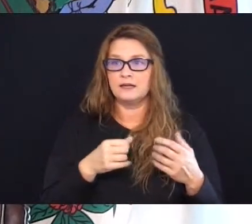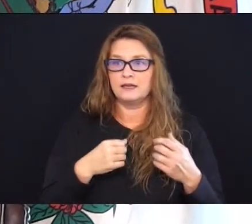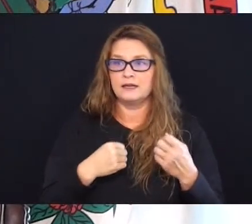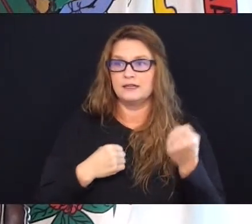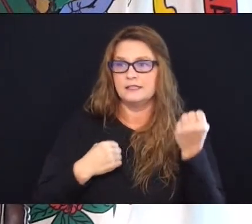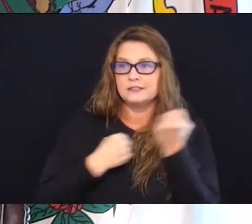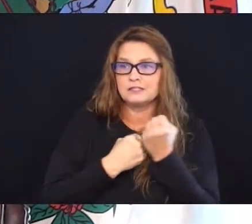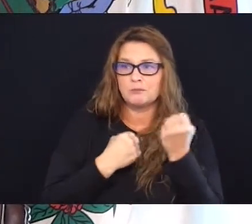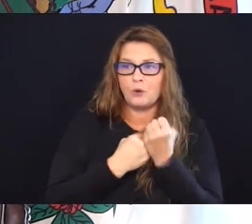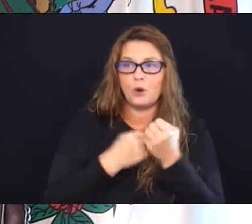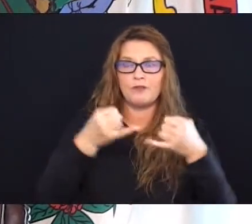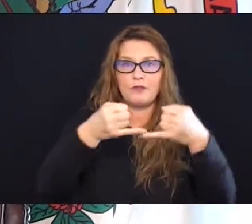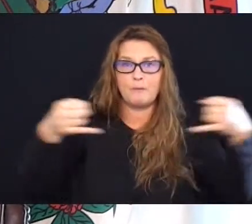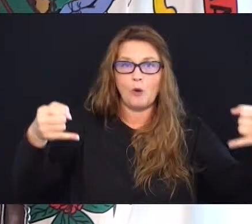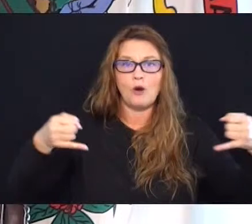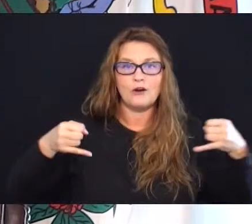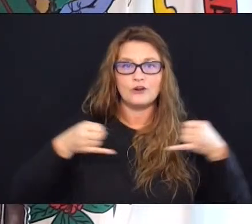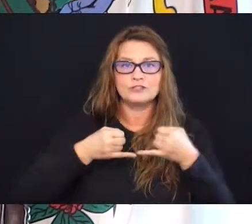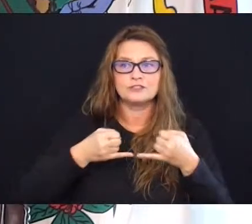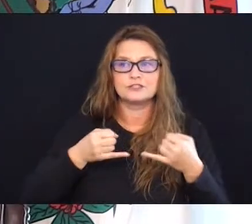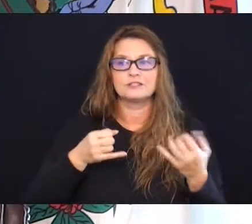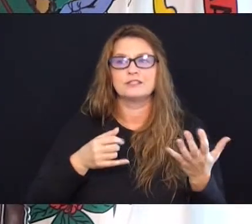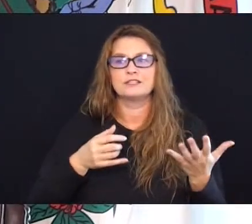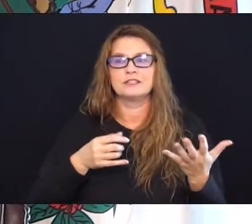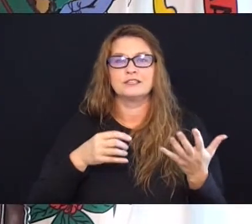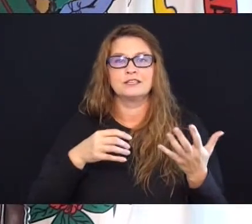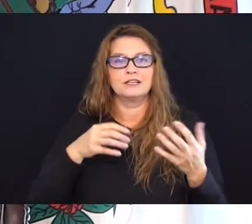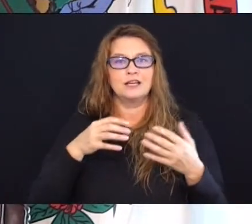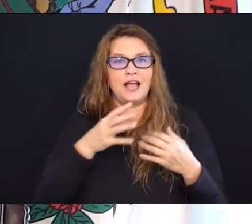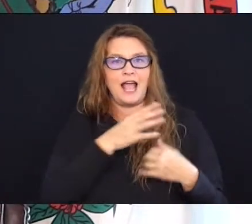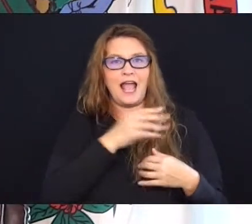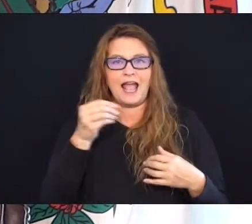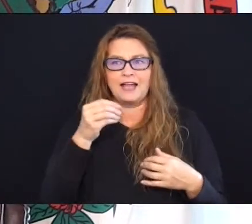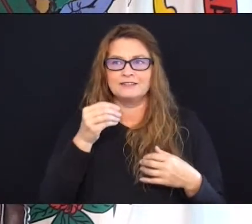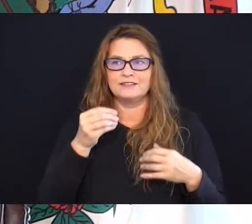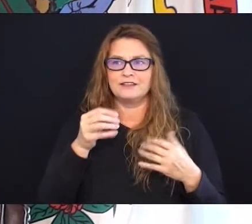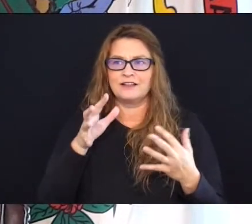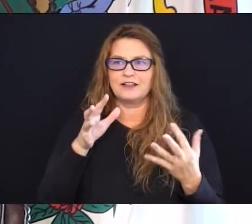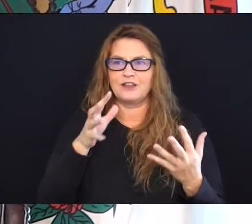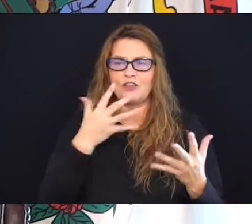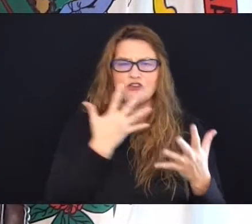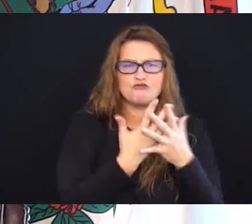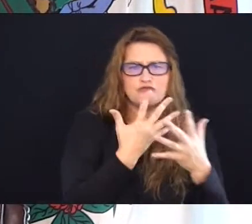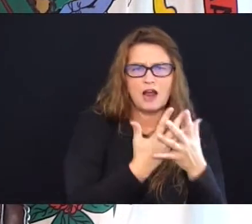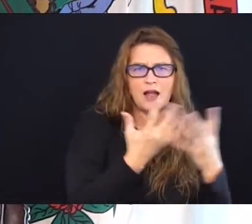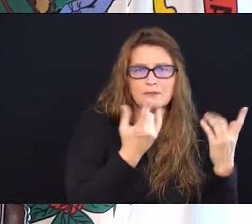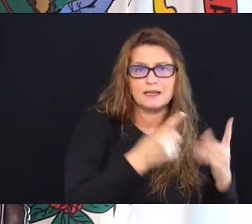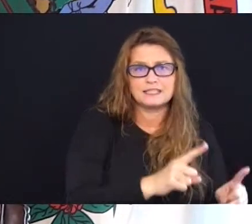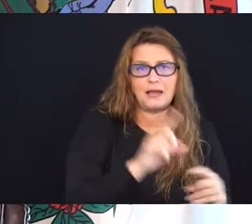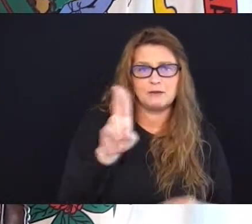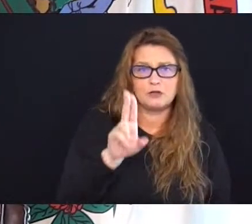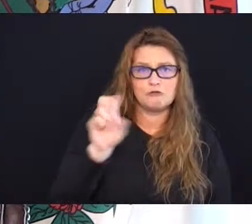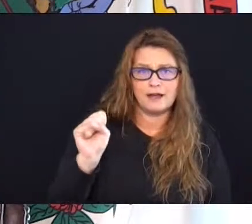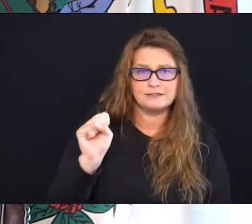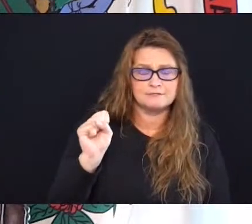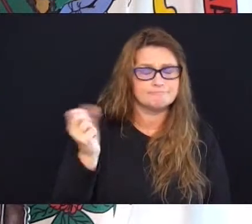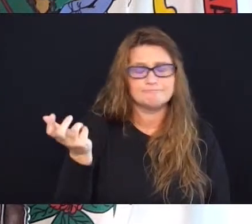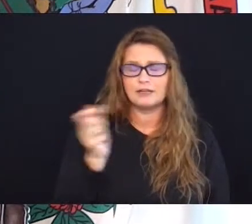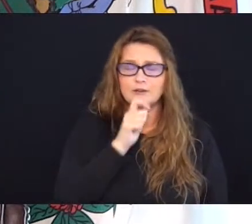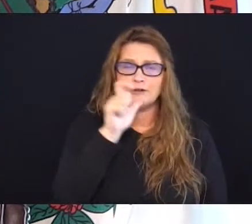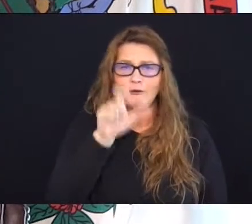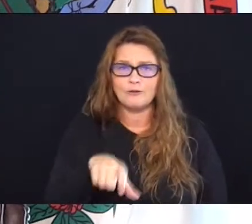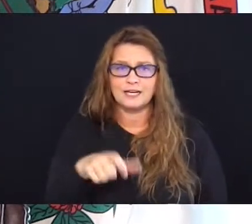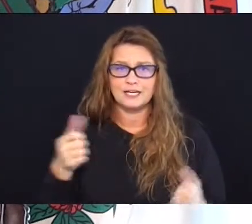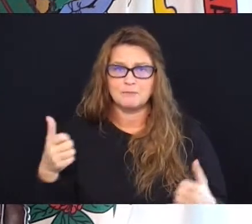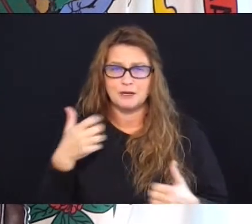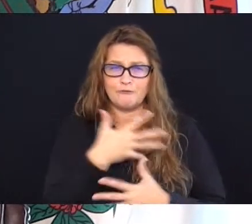southern border, or we stopped the unnecessary crime that's going on in the United States. We don't need to be